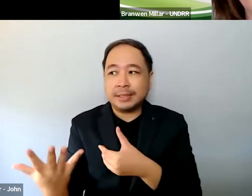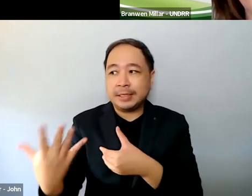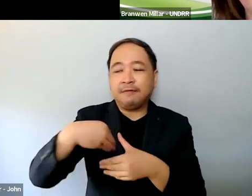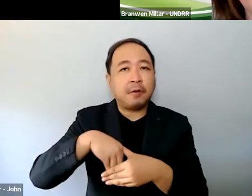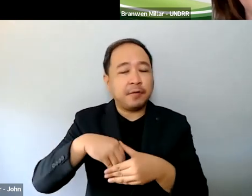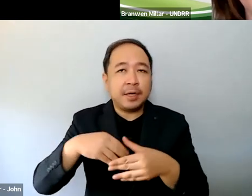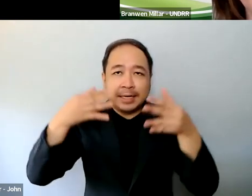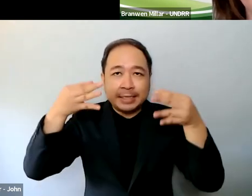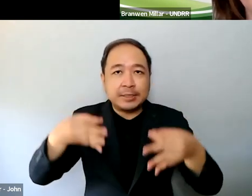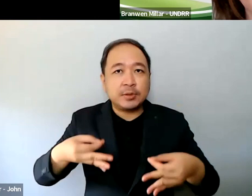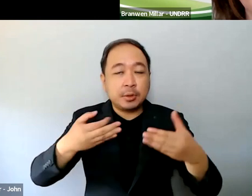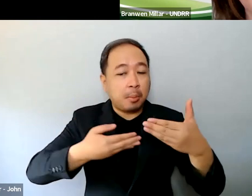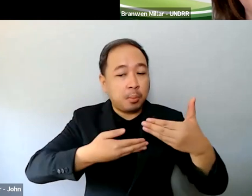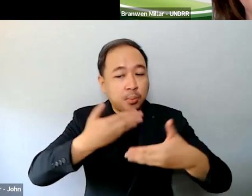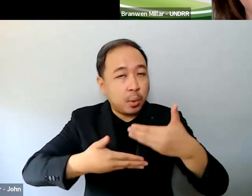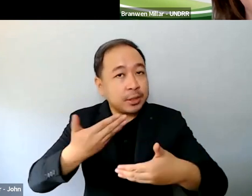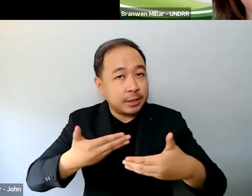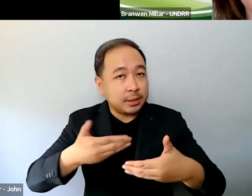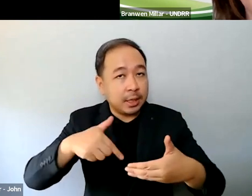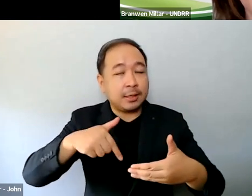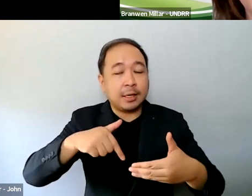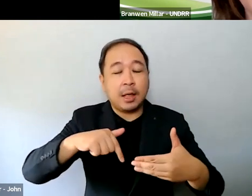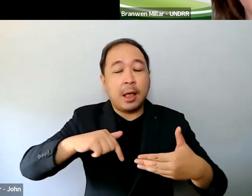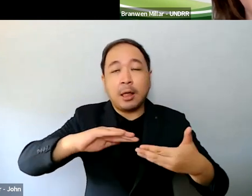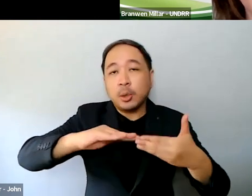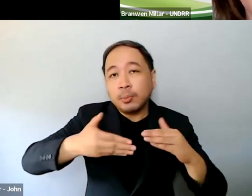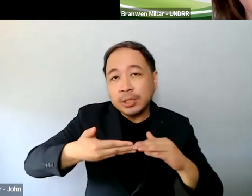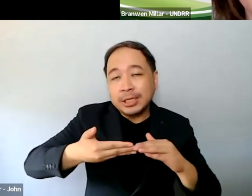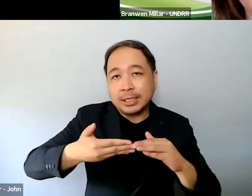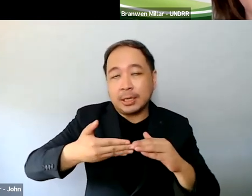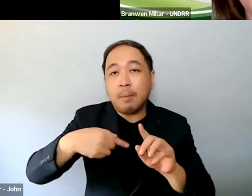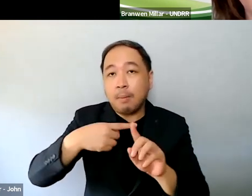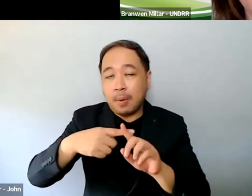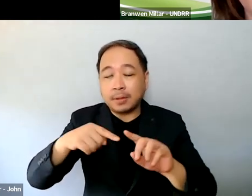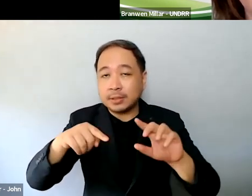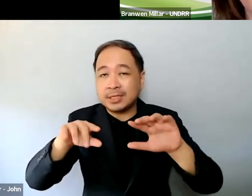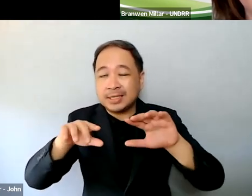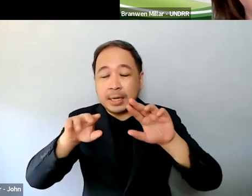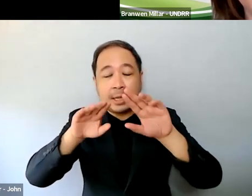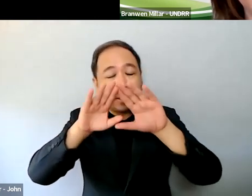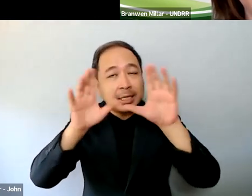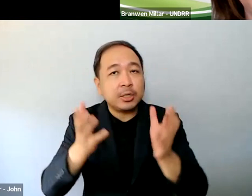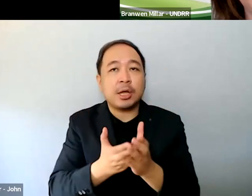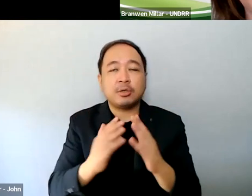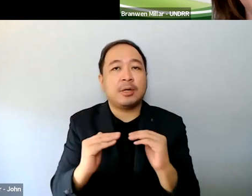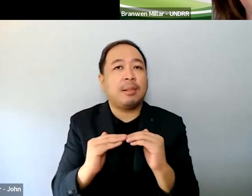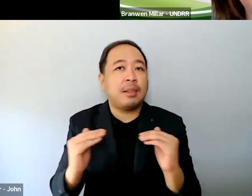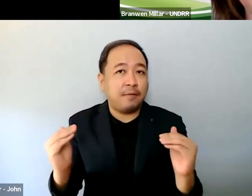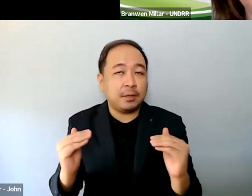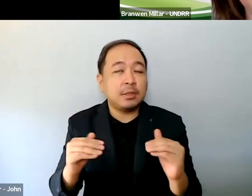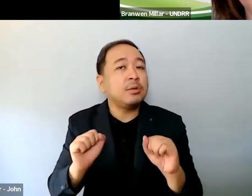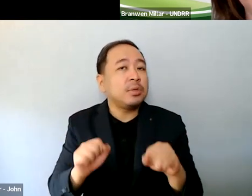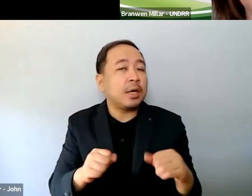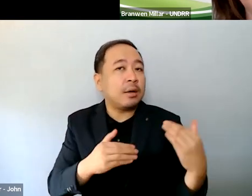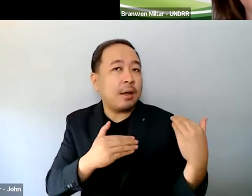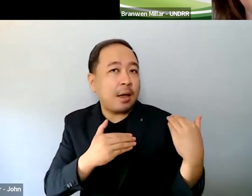the local and international levels. It also requires ensuring rights of redress and accountability for threats